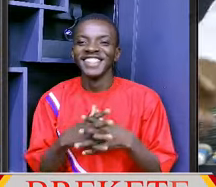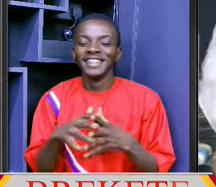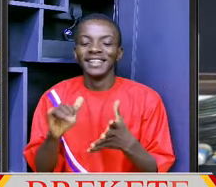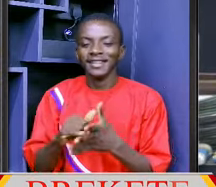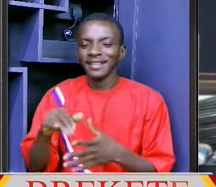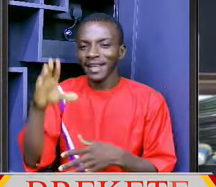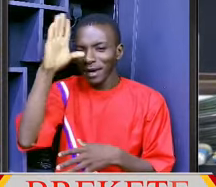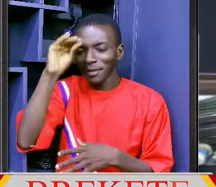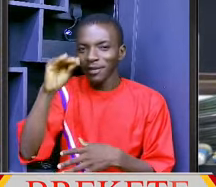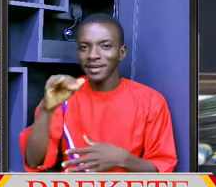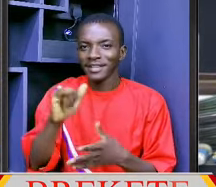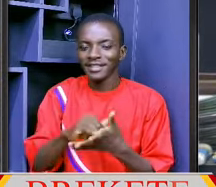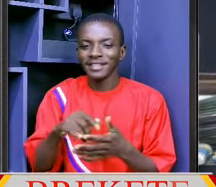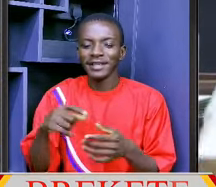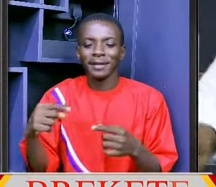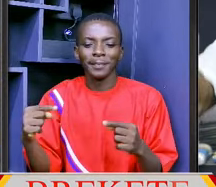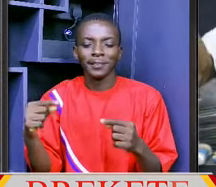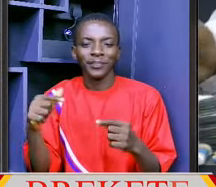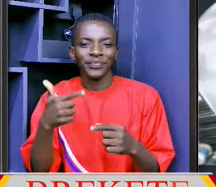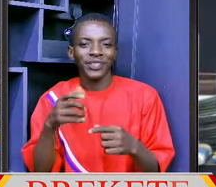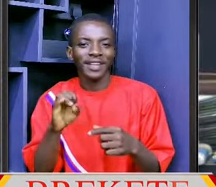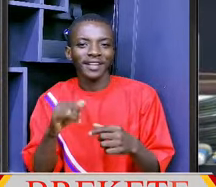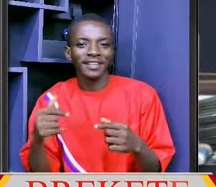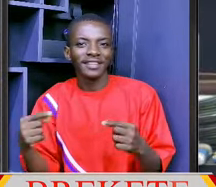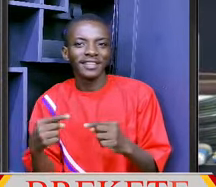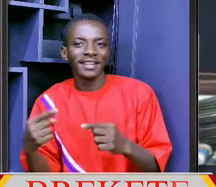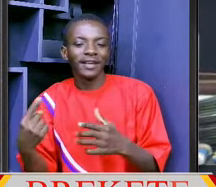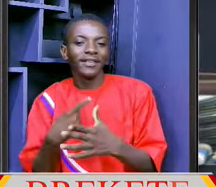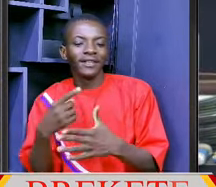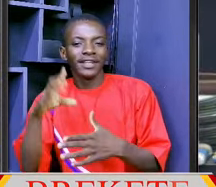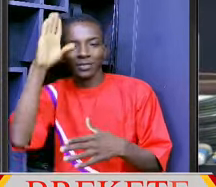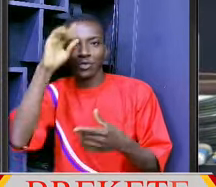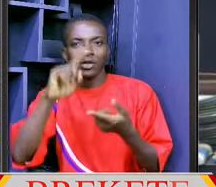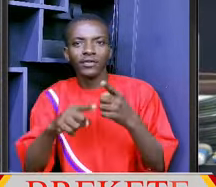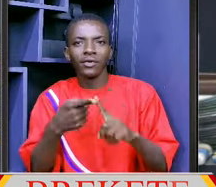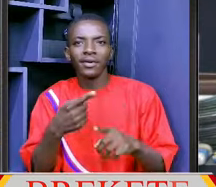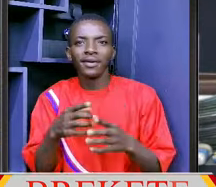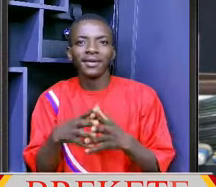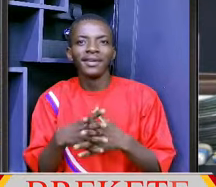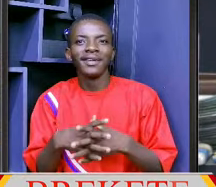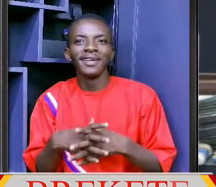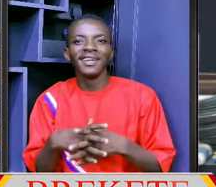That guy way in leg the pain way be your first boyfriend. Where in there now?